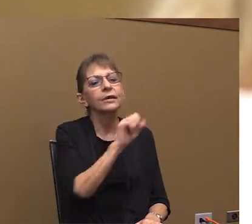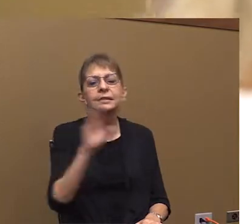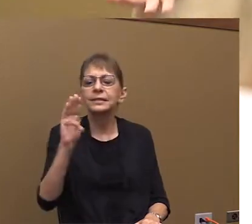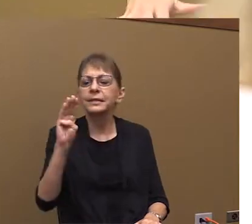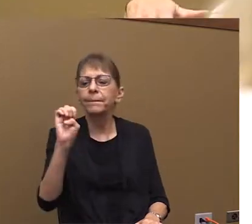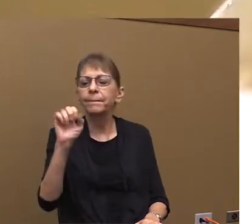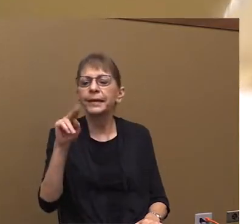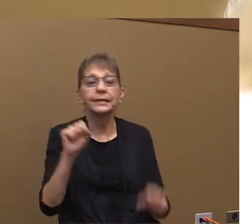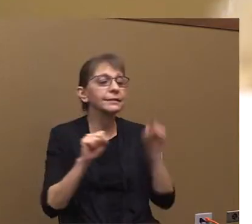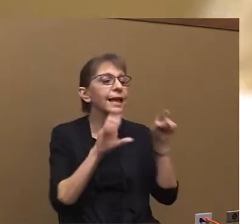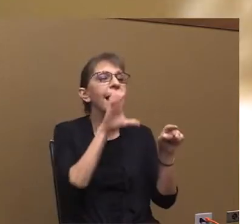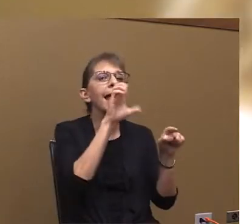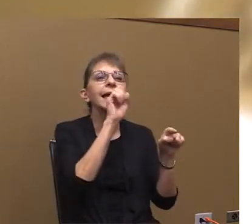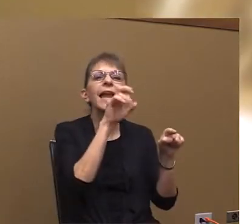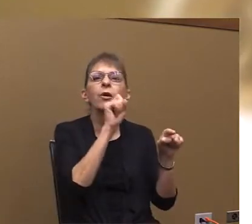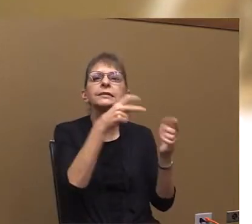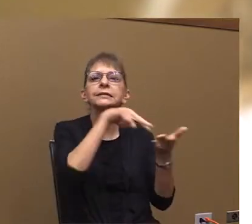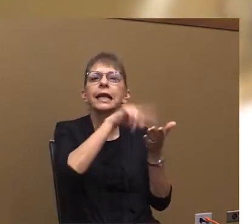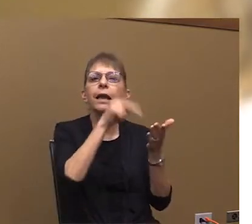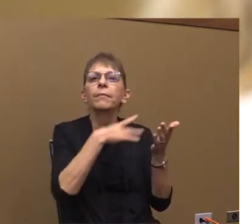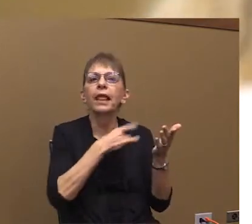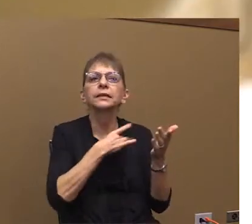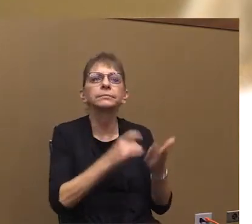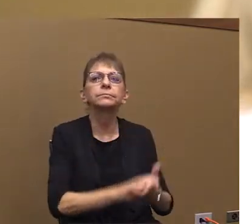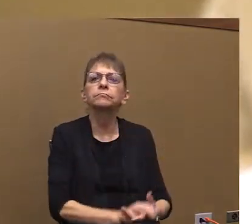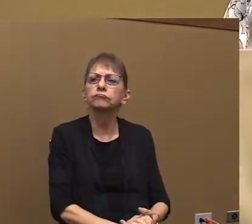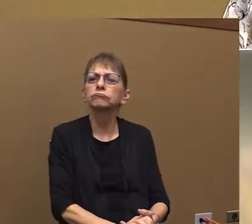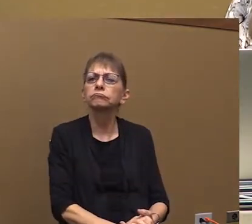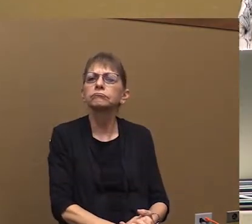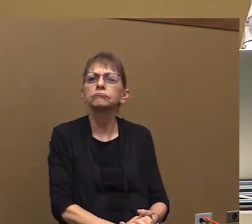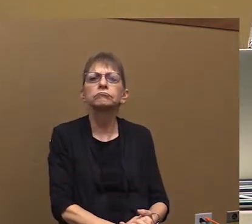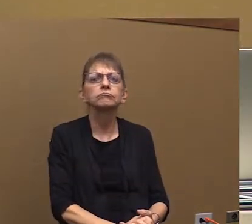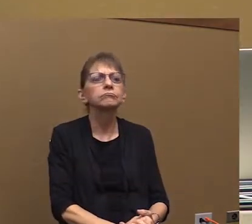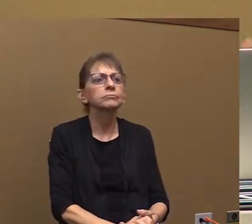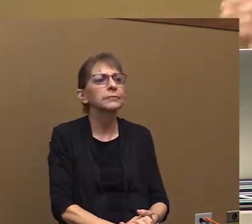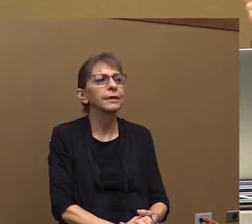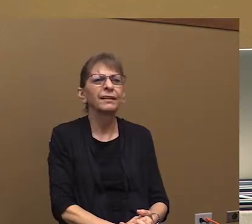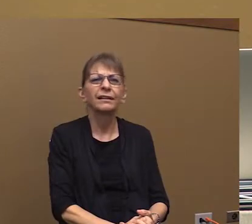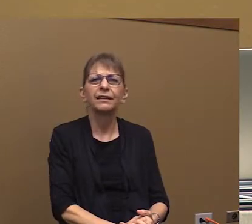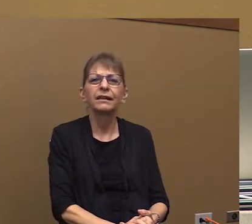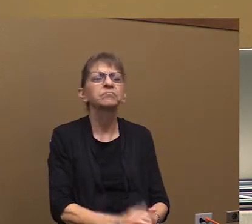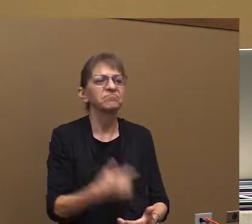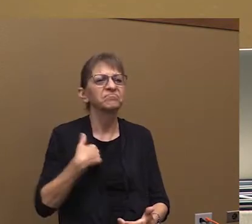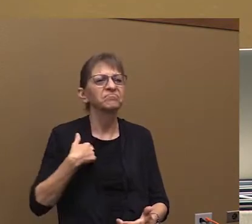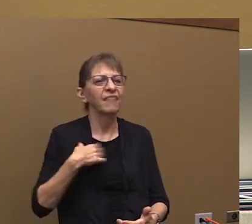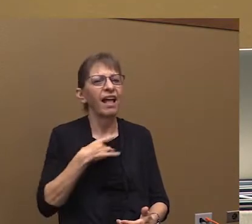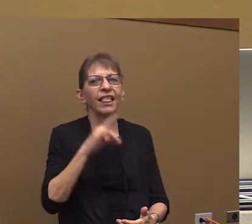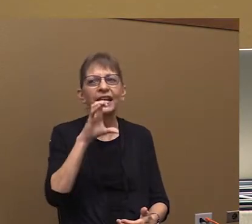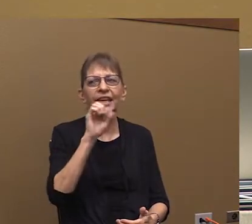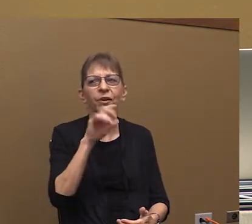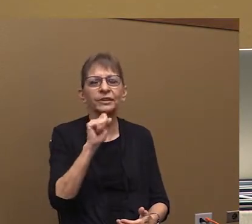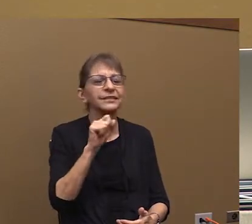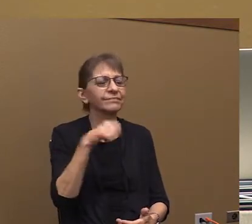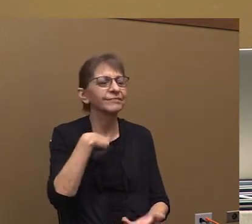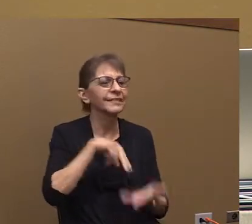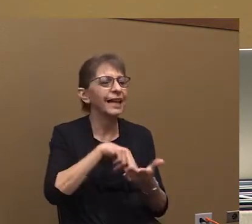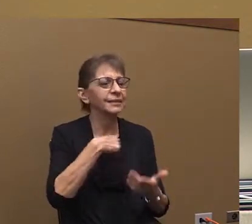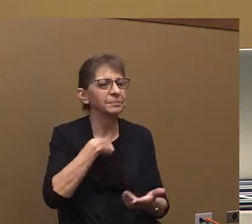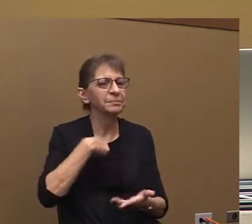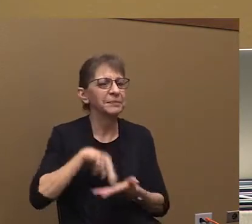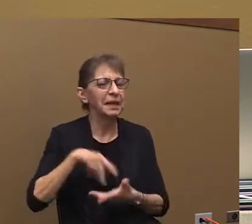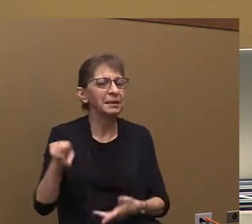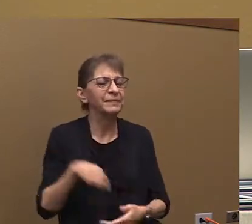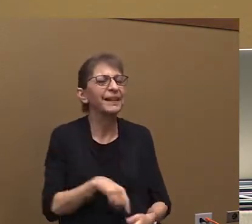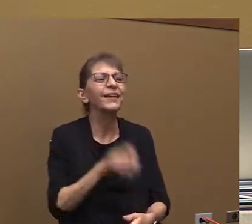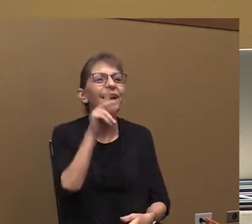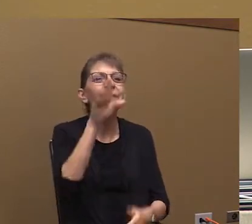Okay, sit down. How about carrots or beans? People that like carrots, stand